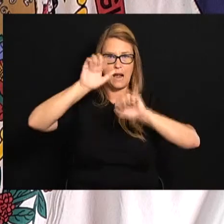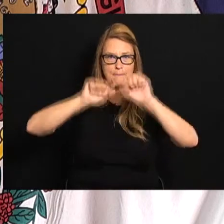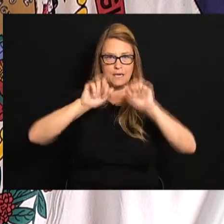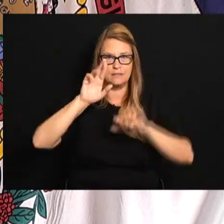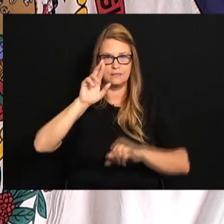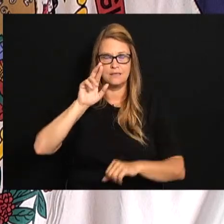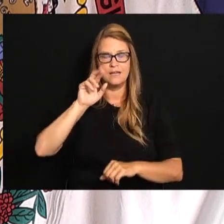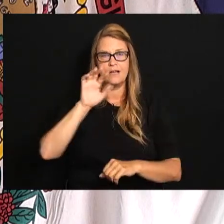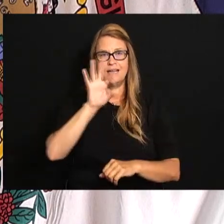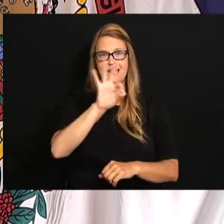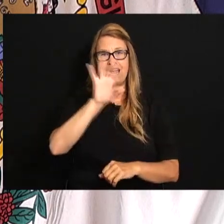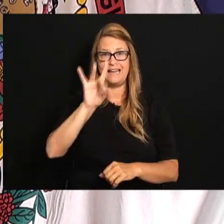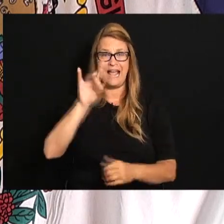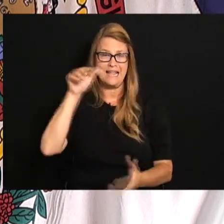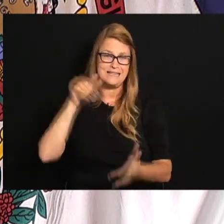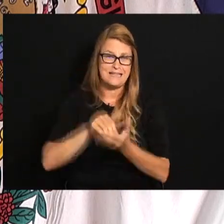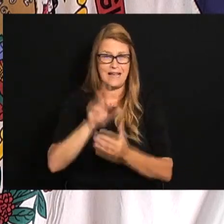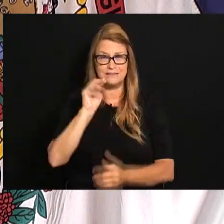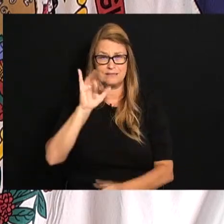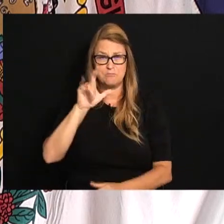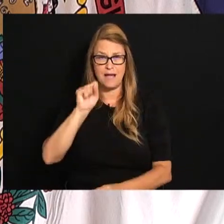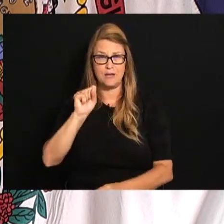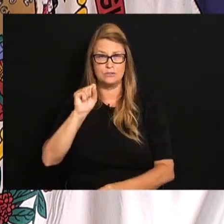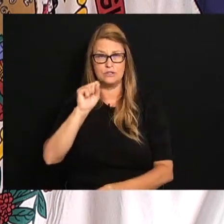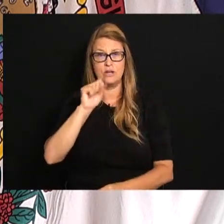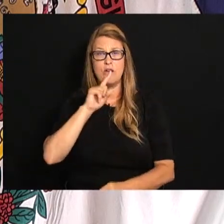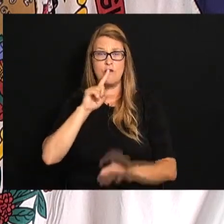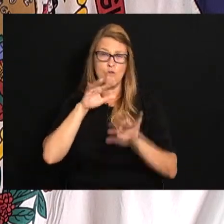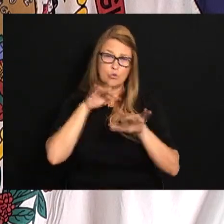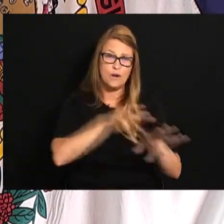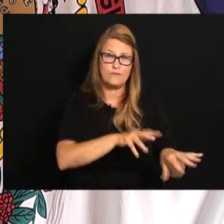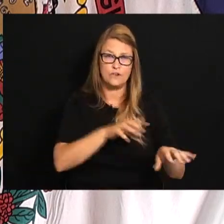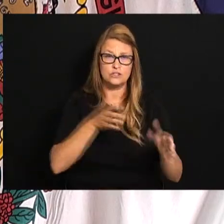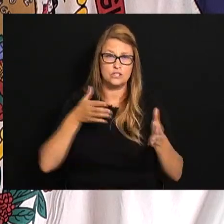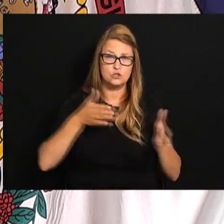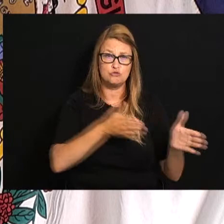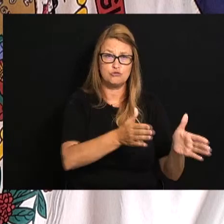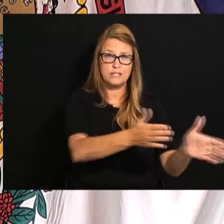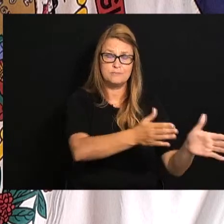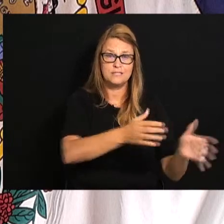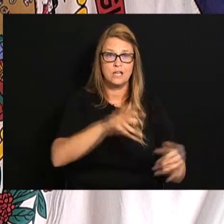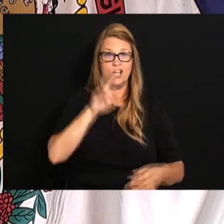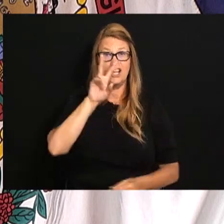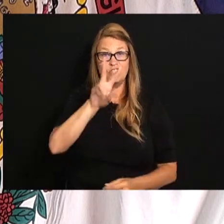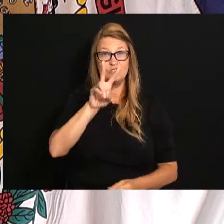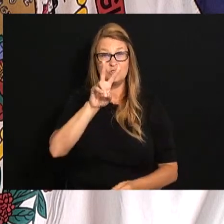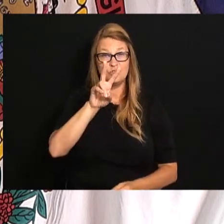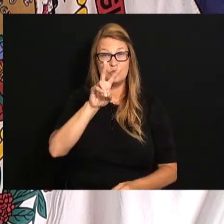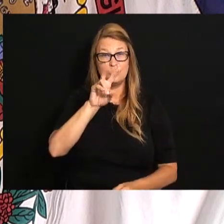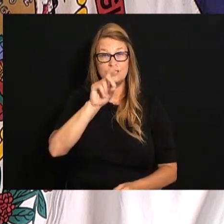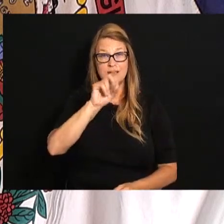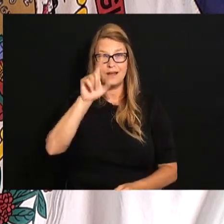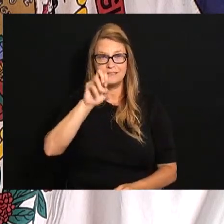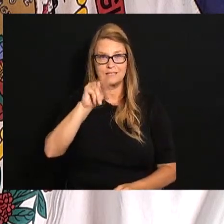98,000 miles of rivers and streams, more than 24 flat water trails,